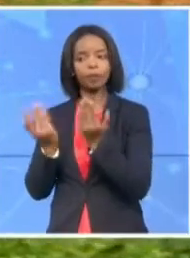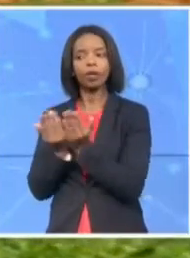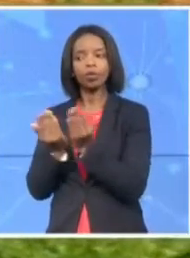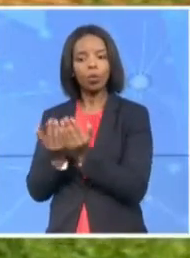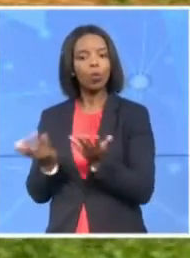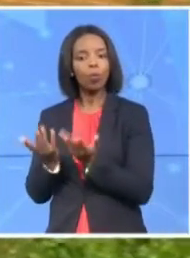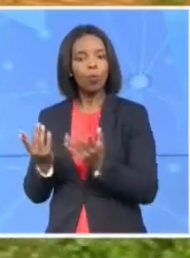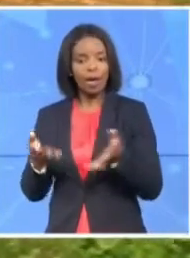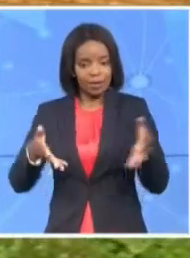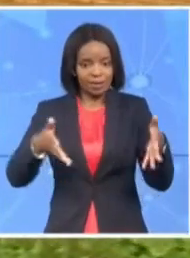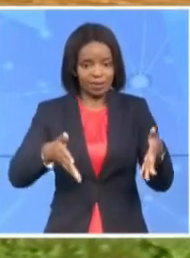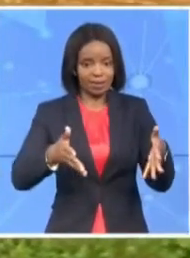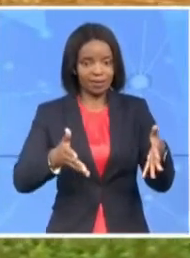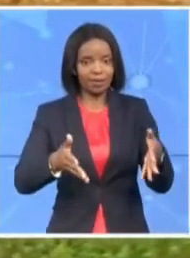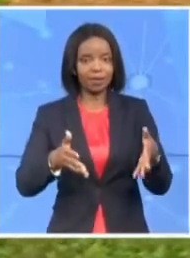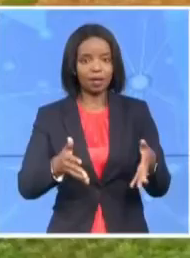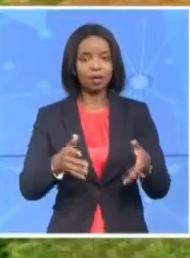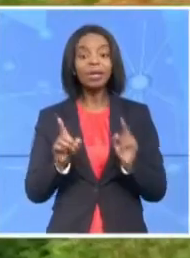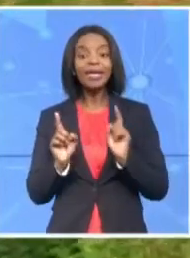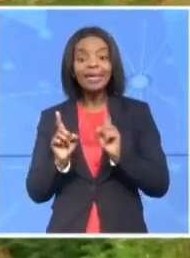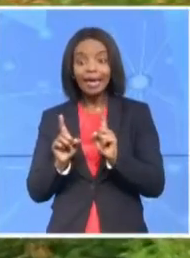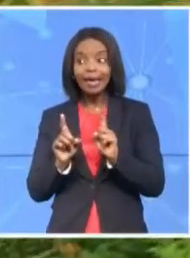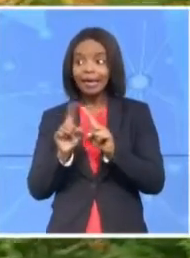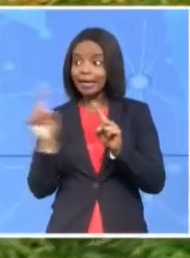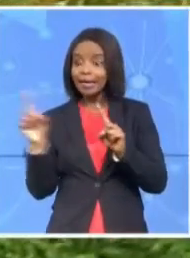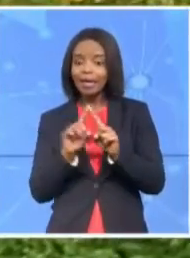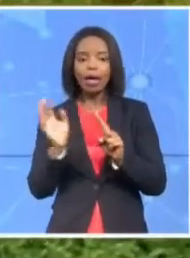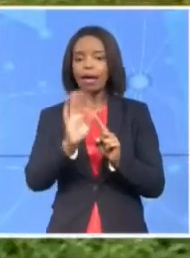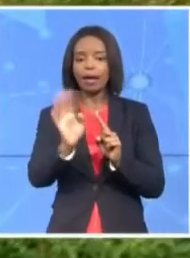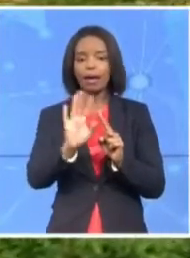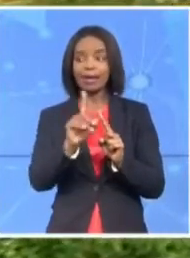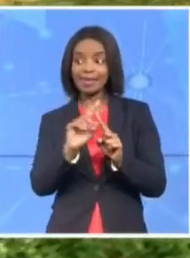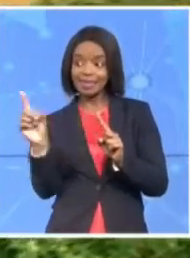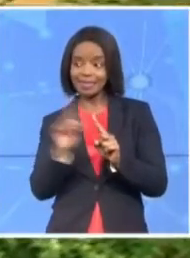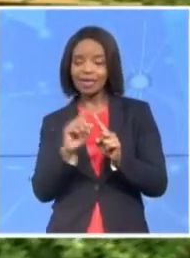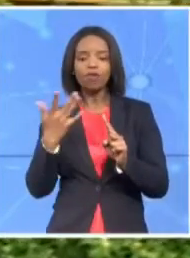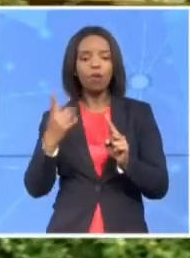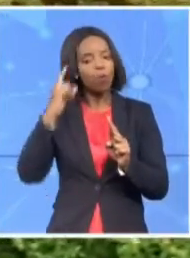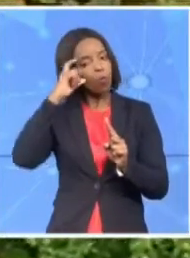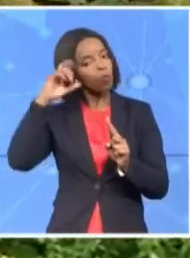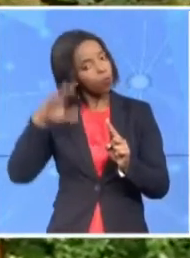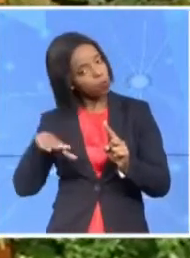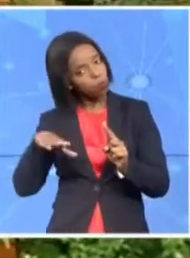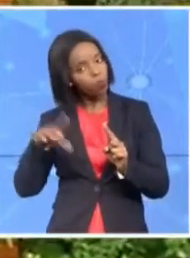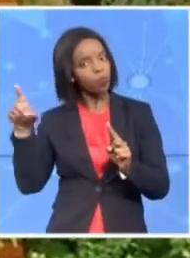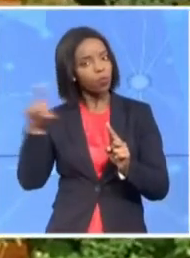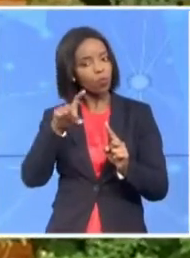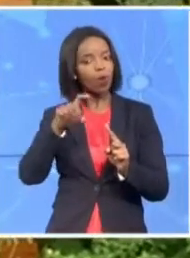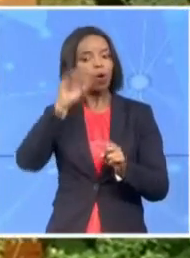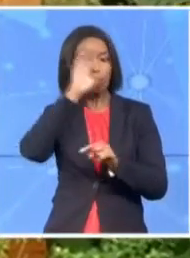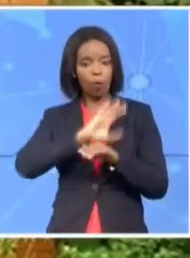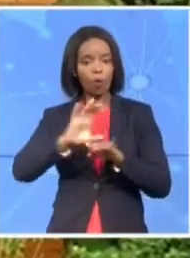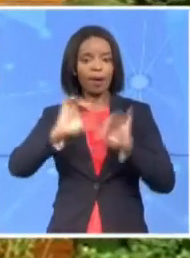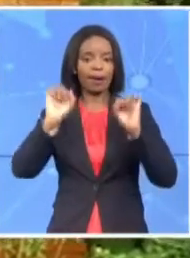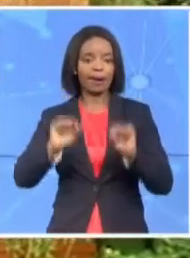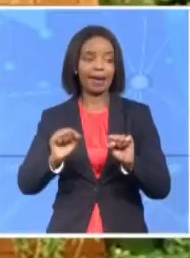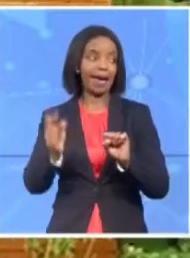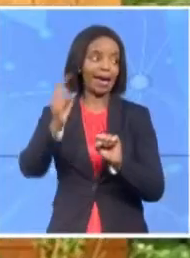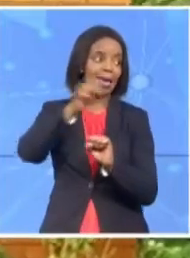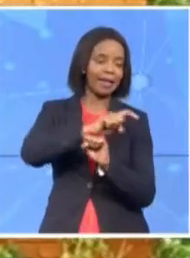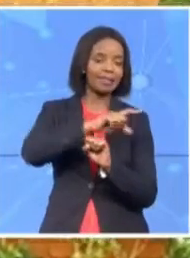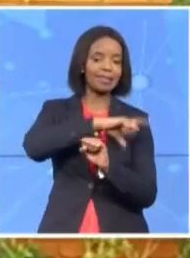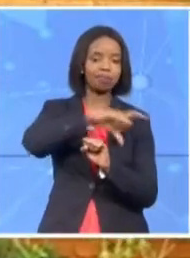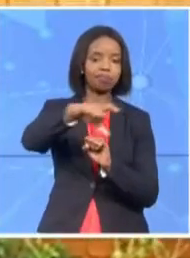the residence section of the college. But we want to document the kind of vandalism that is happening here. That's